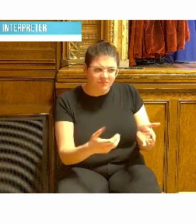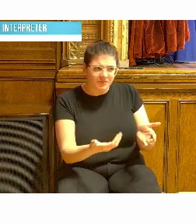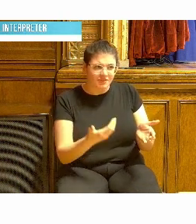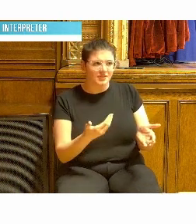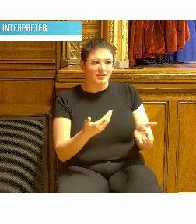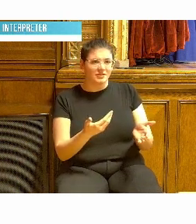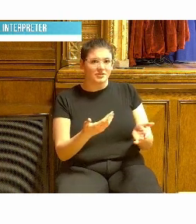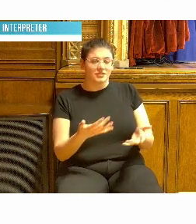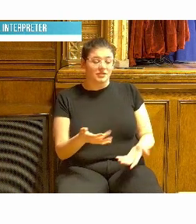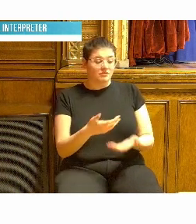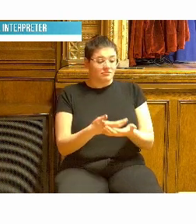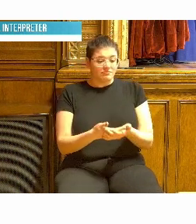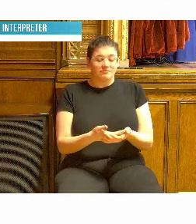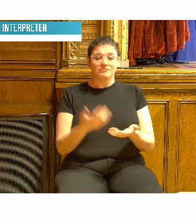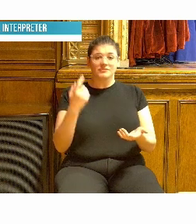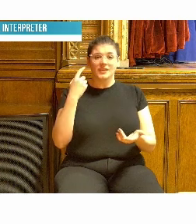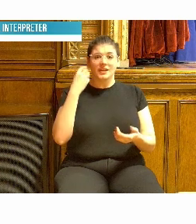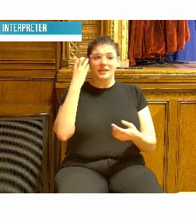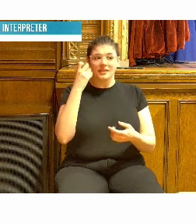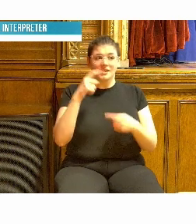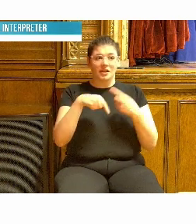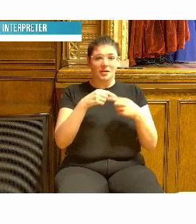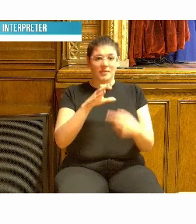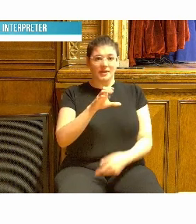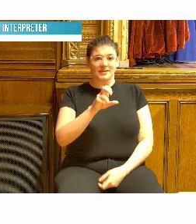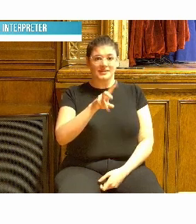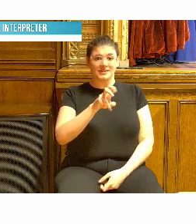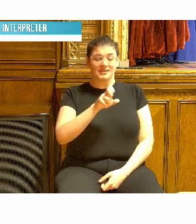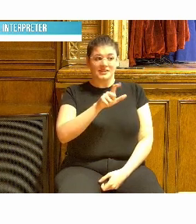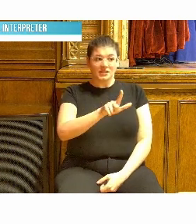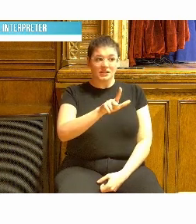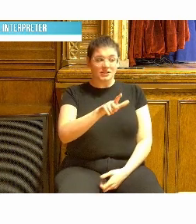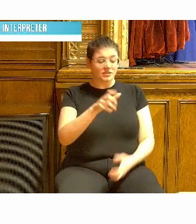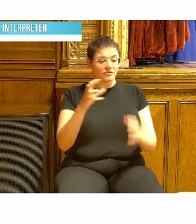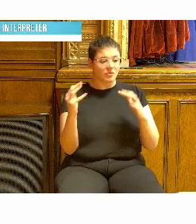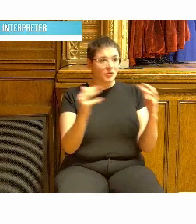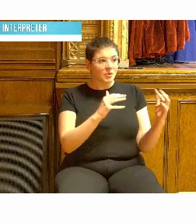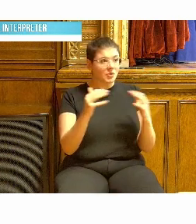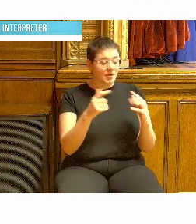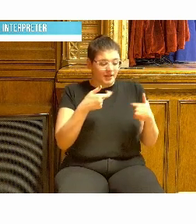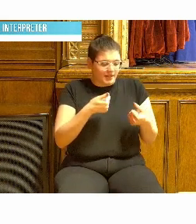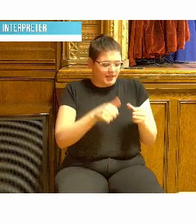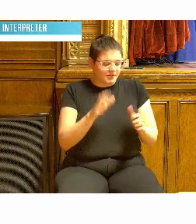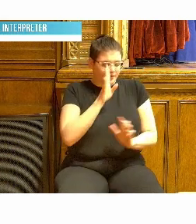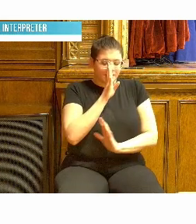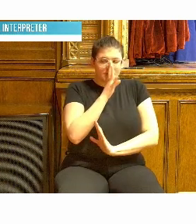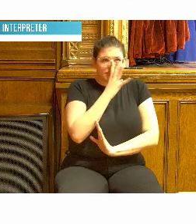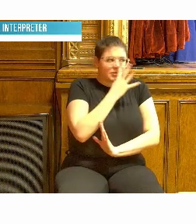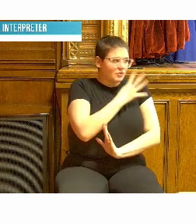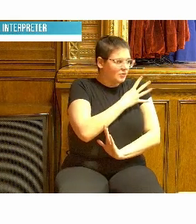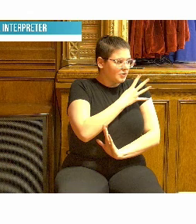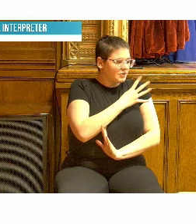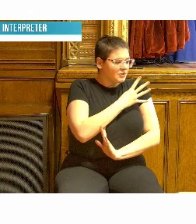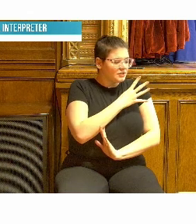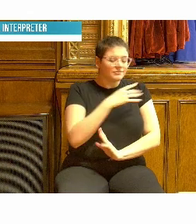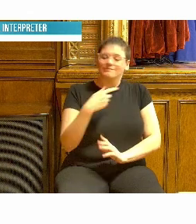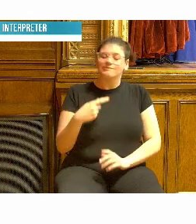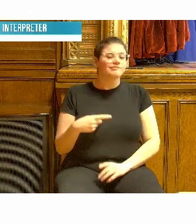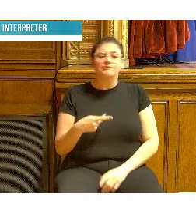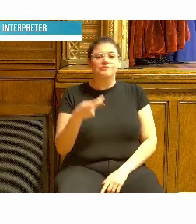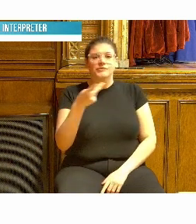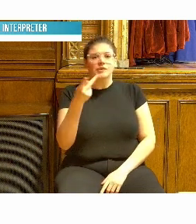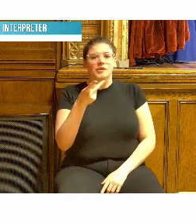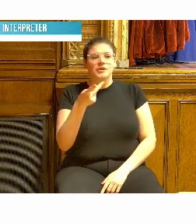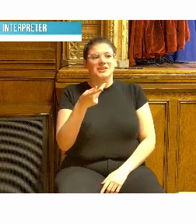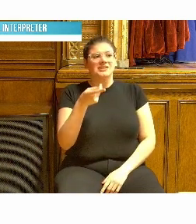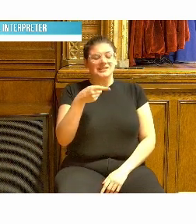War. They tried to ignore it, said, no, we're going to keep them slaves. No, we're not going to. And it almost destroyed America. It brought America